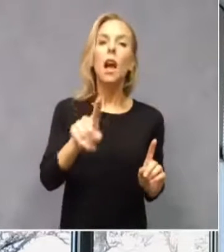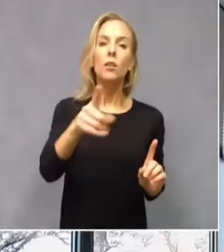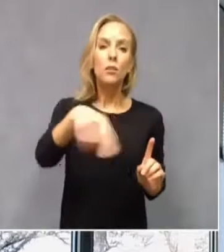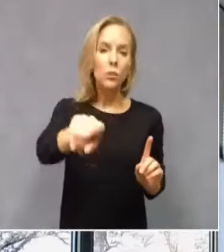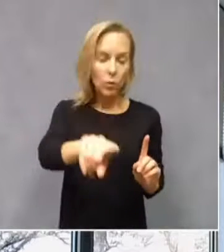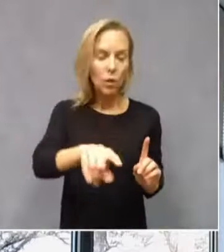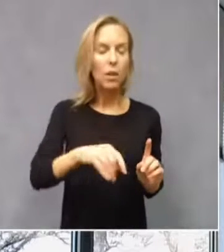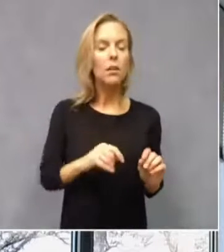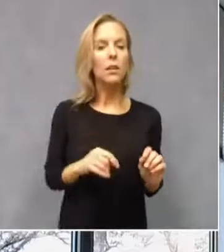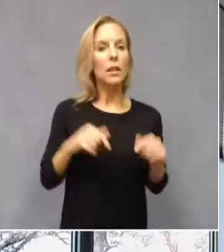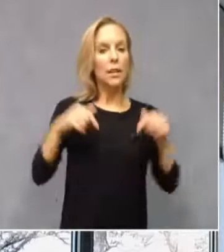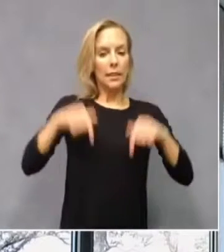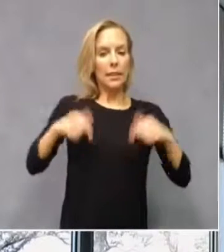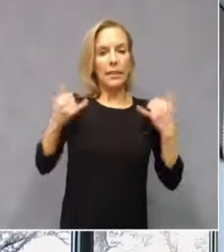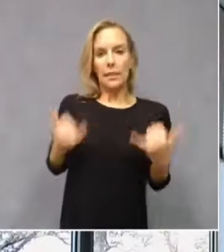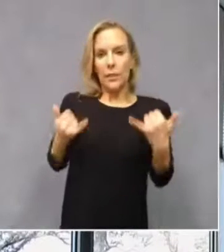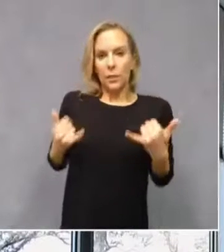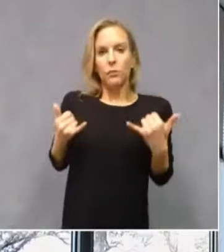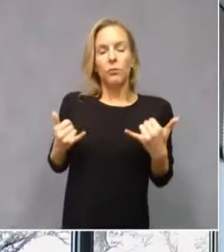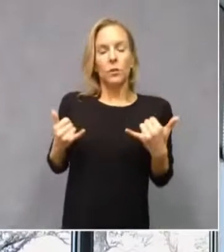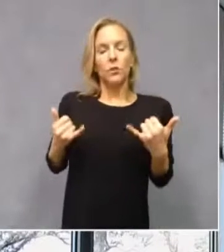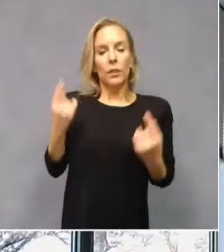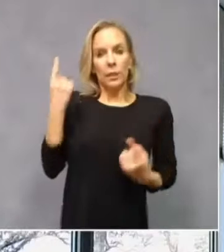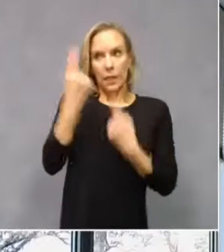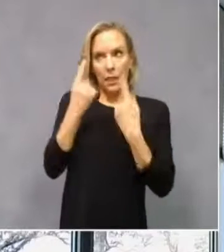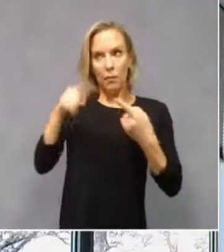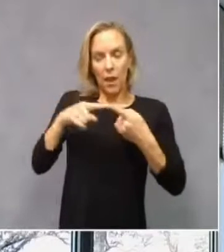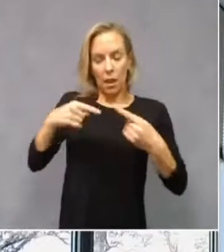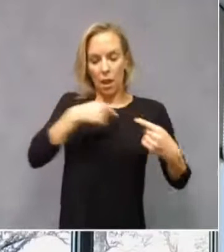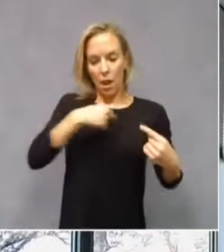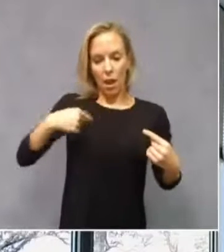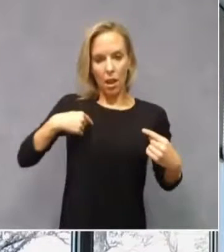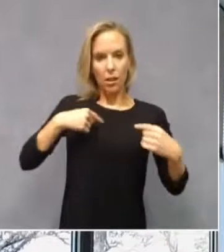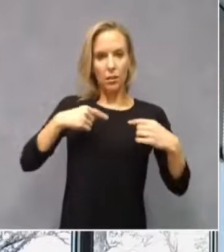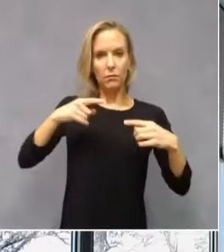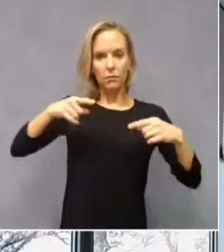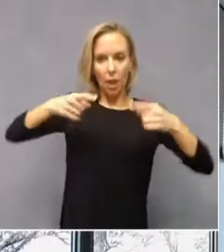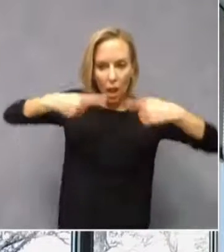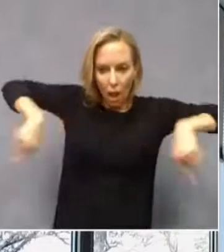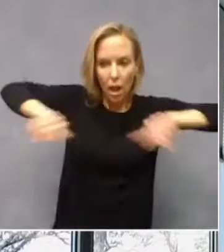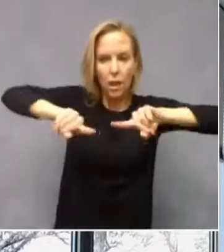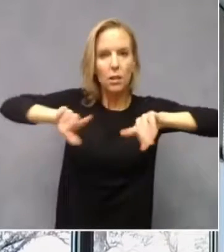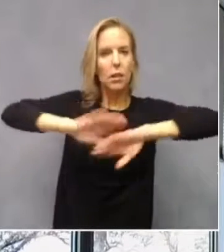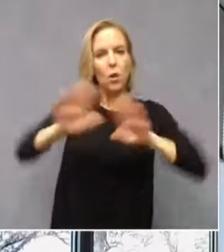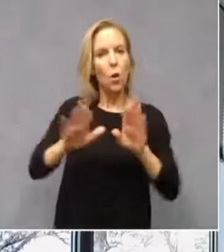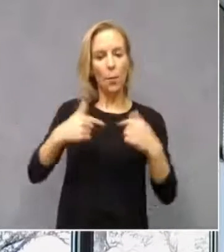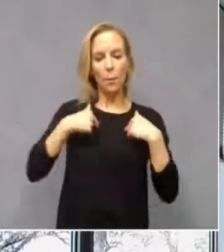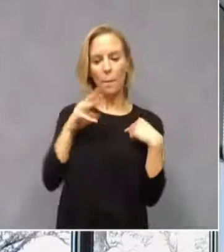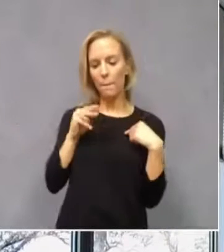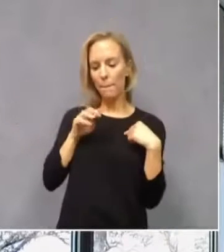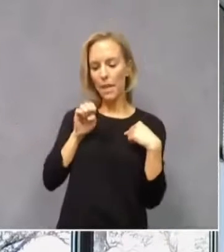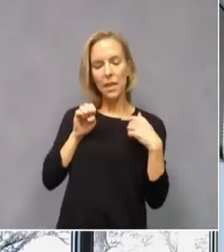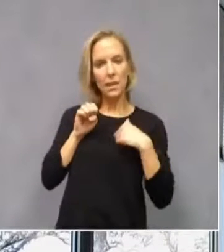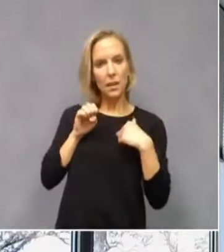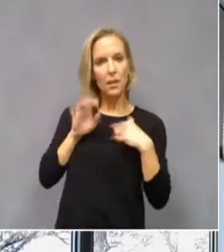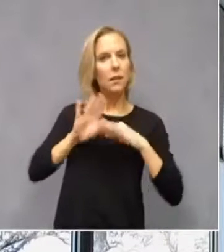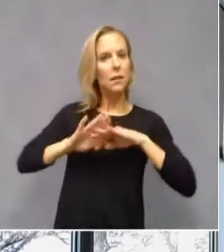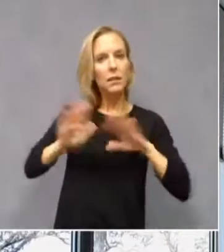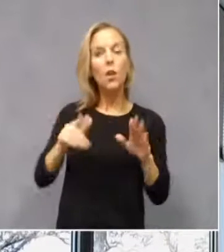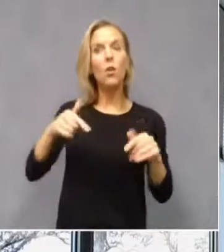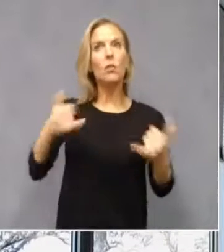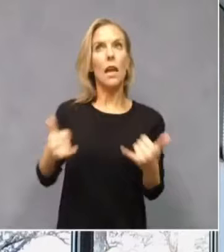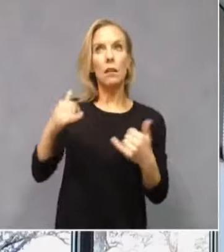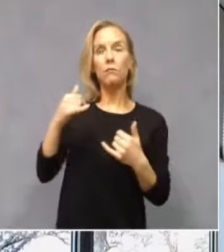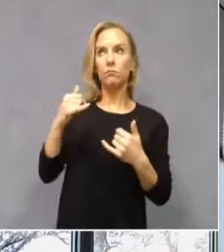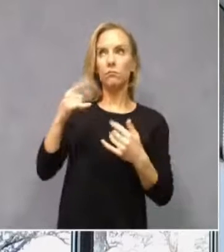is a time for us to think about us, not me. This is a time for us to understand that we have a